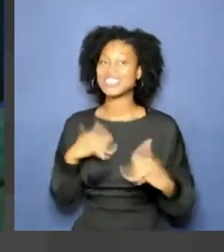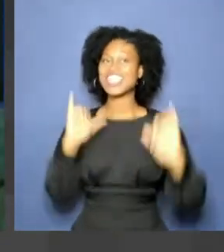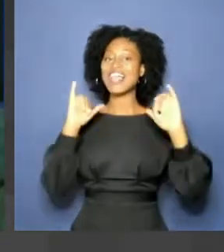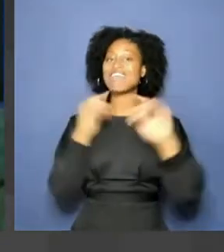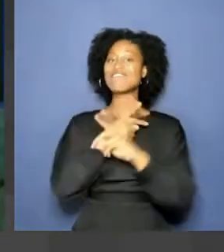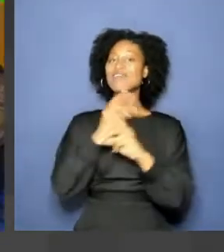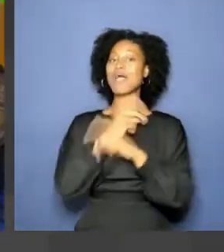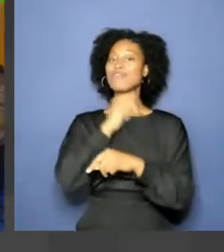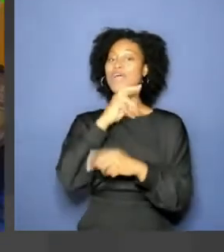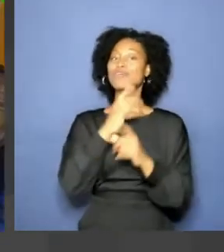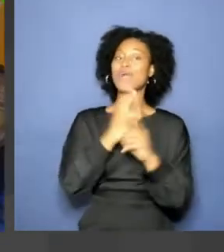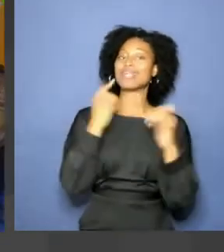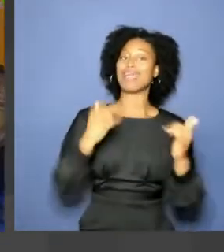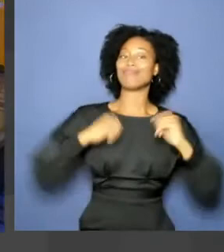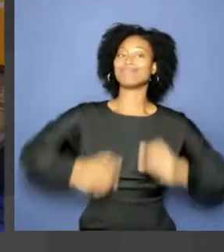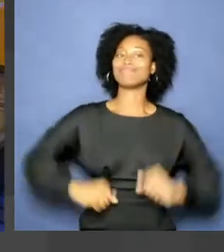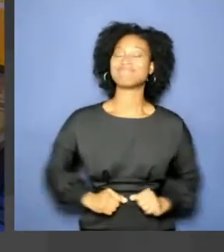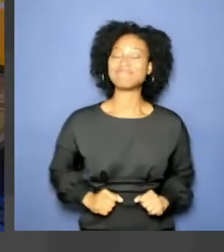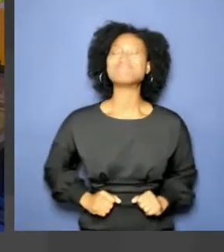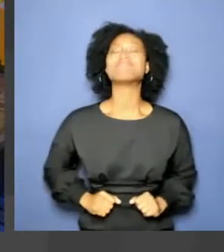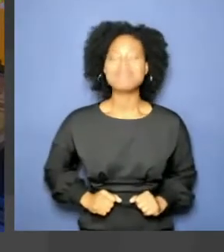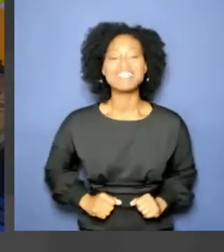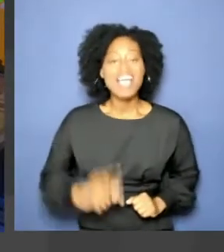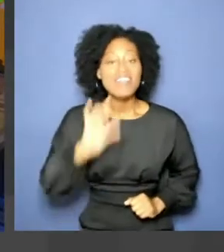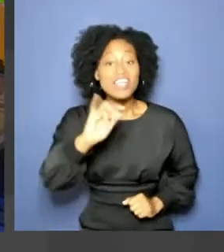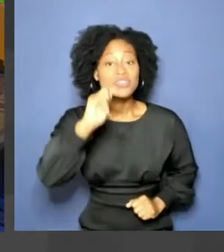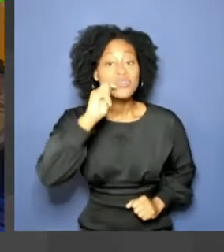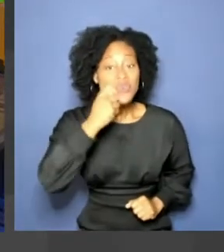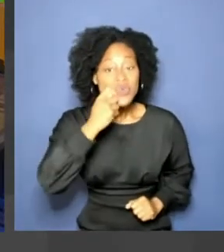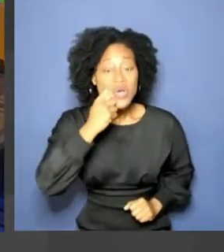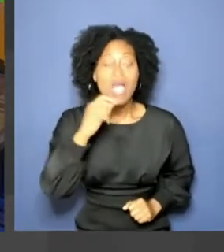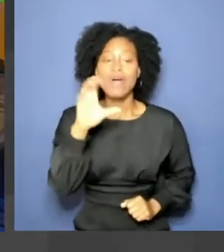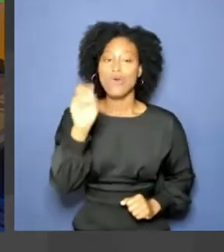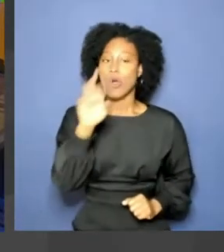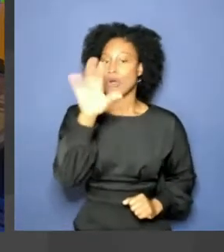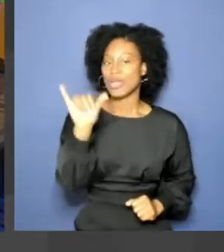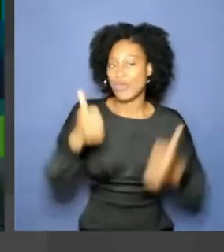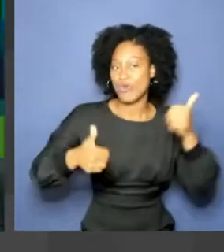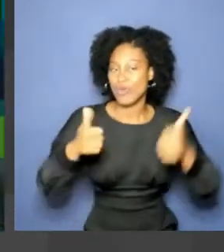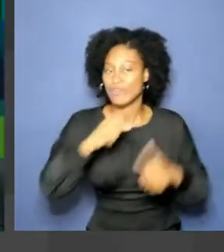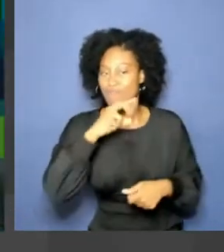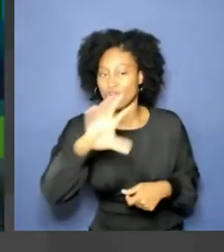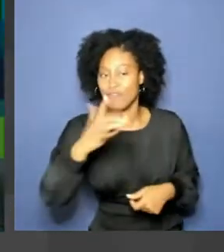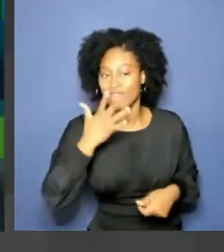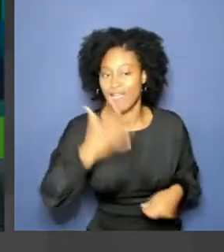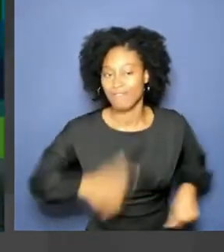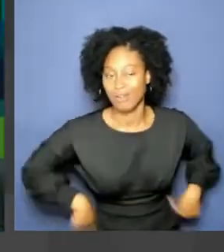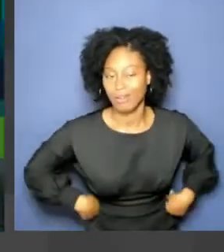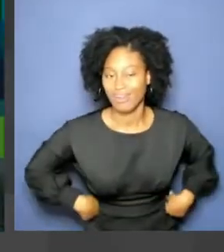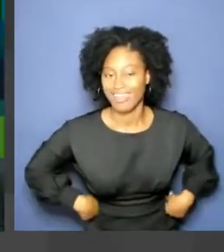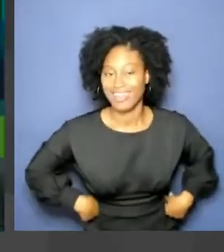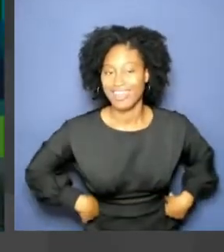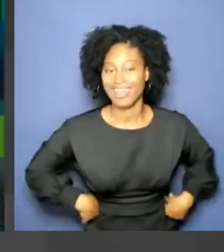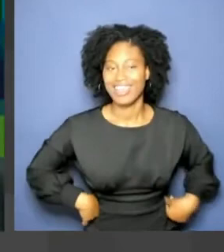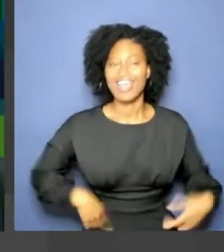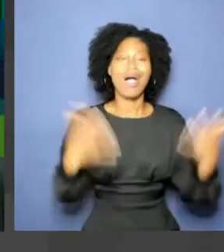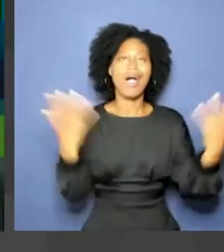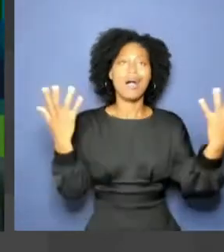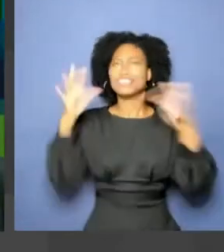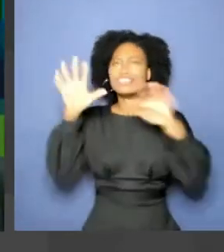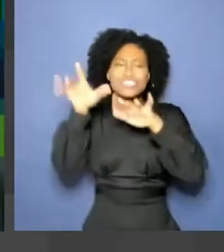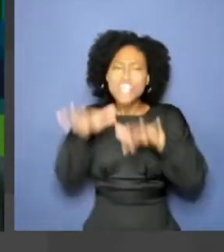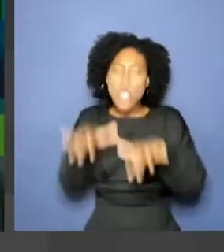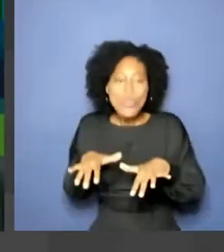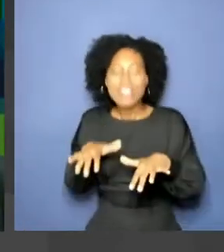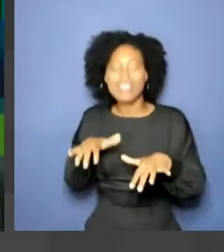now. That is so cool. So Corey, which frog is your favorite? Oh, it's got to be the snowy frog. They look so